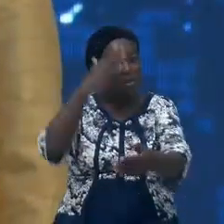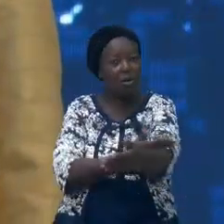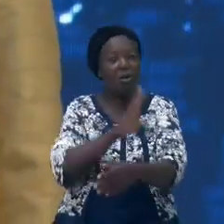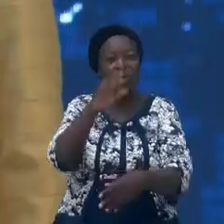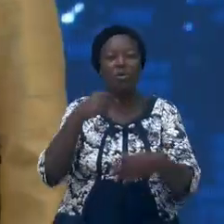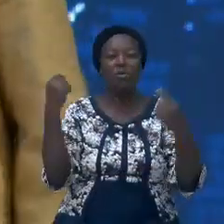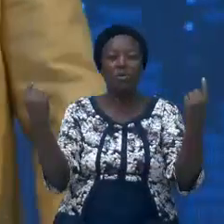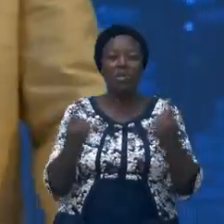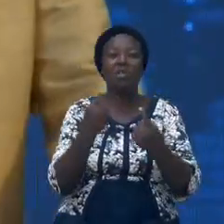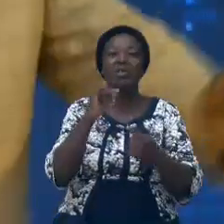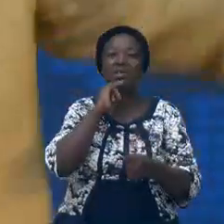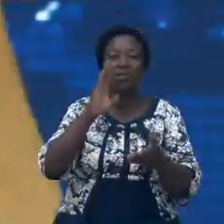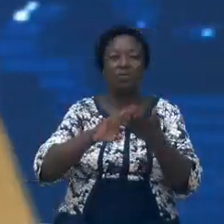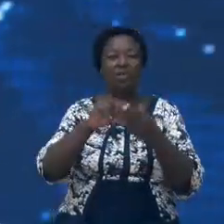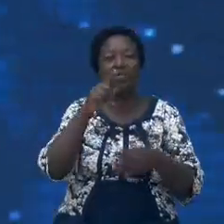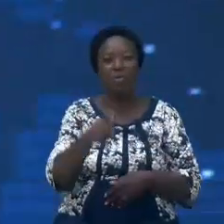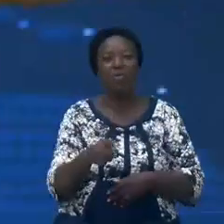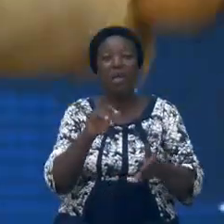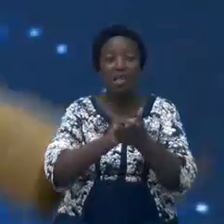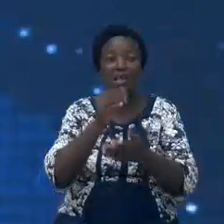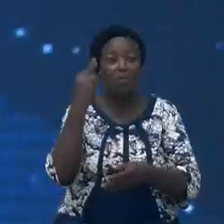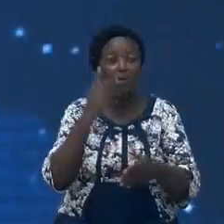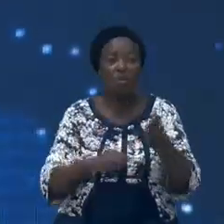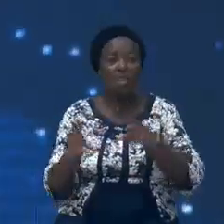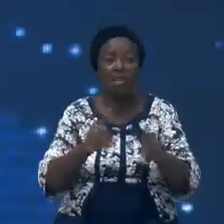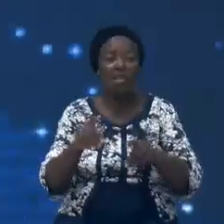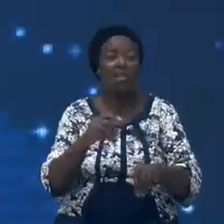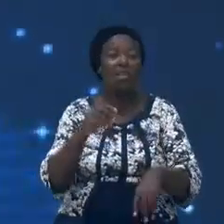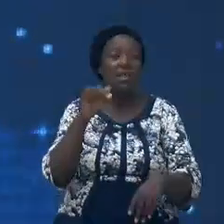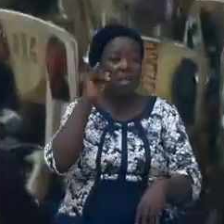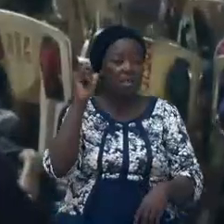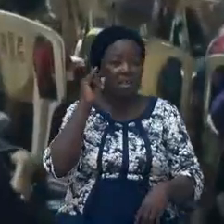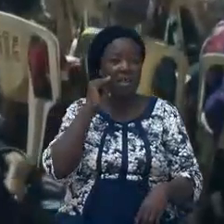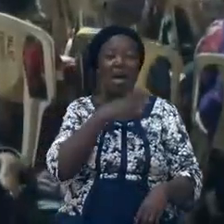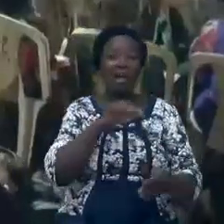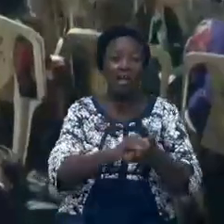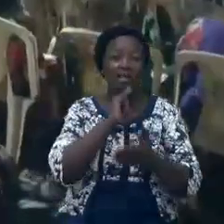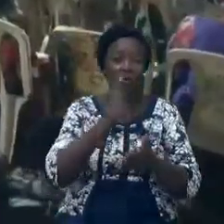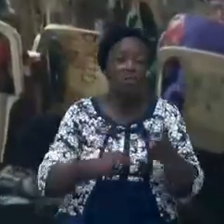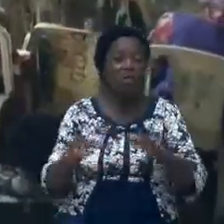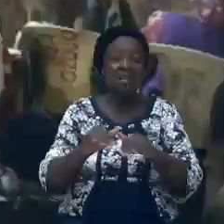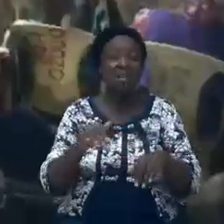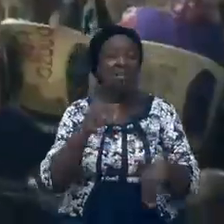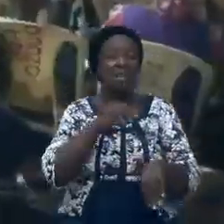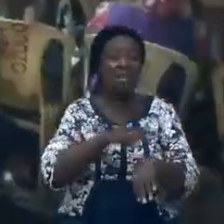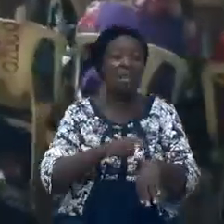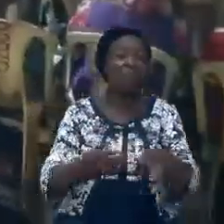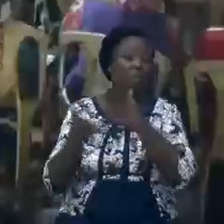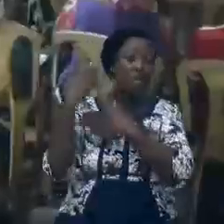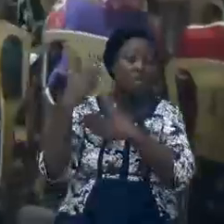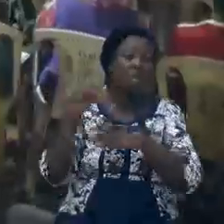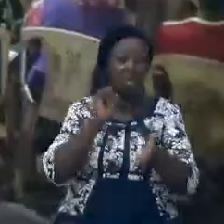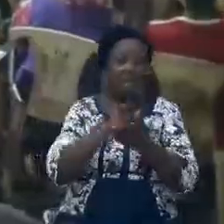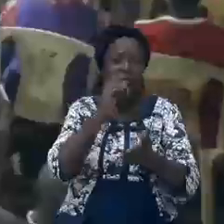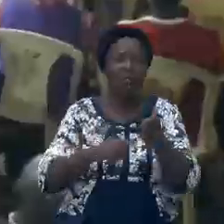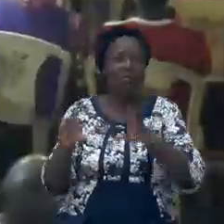sin be forgiven thee. That's what he did yesterday. That's what he's going to do today. That's what he did in the past. That's what he's